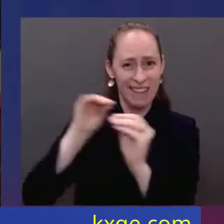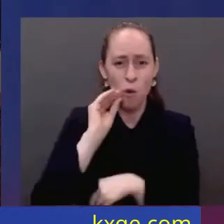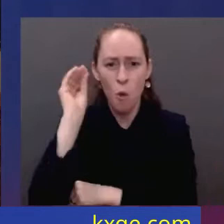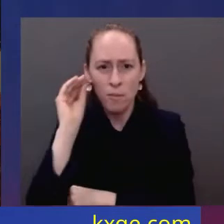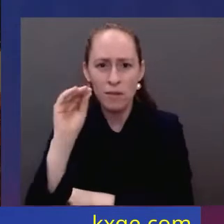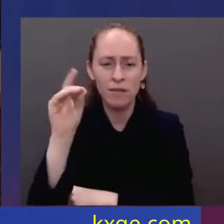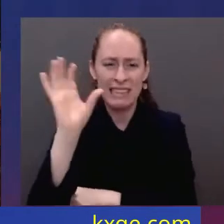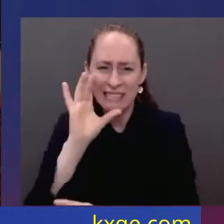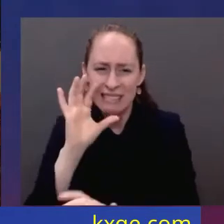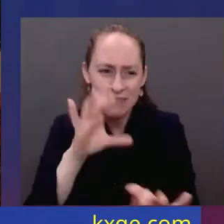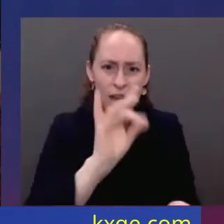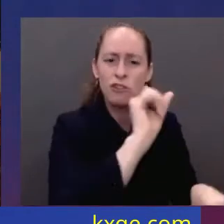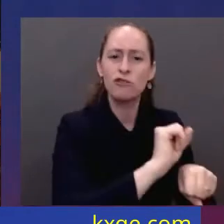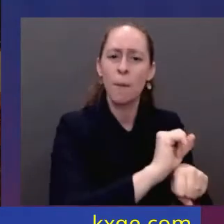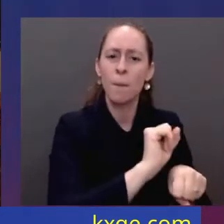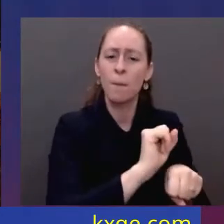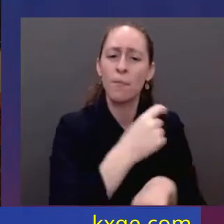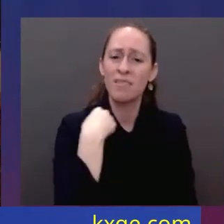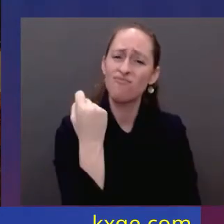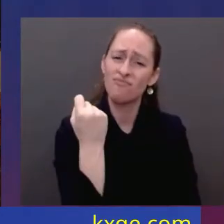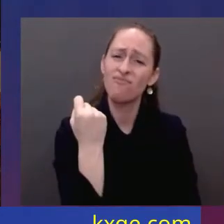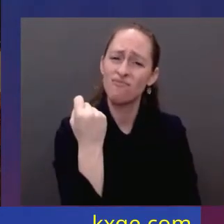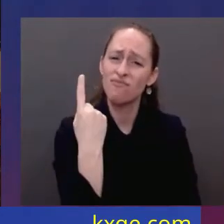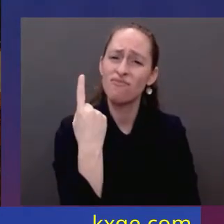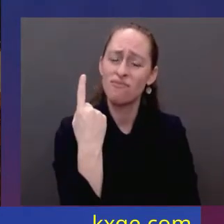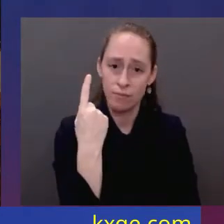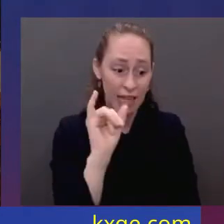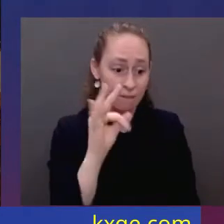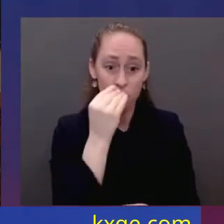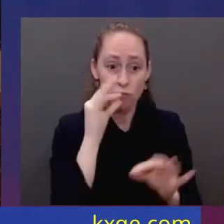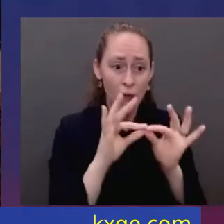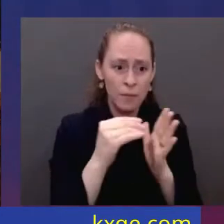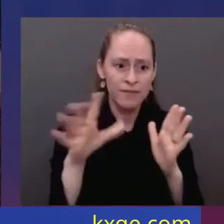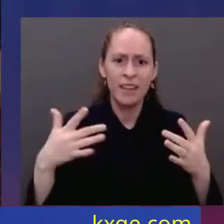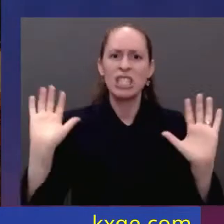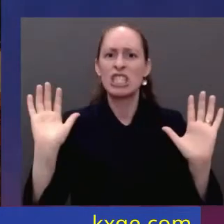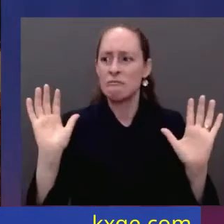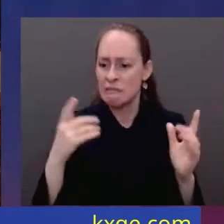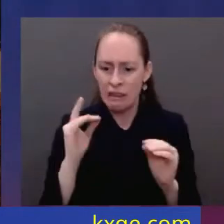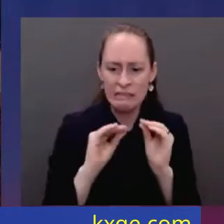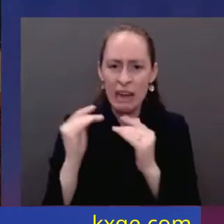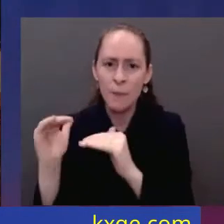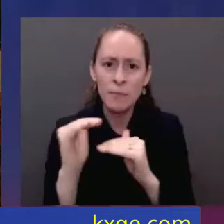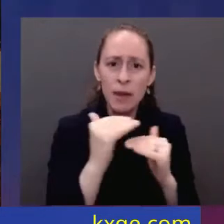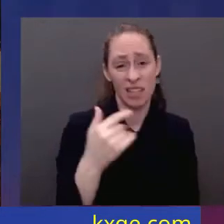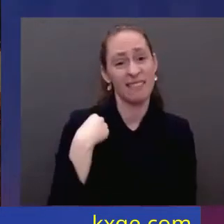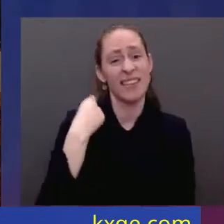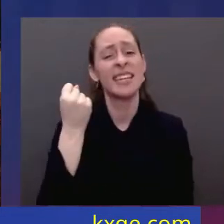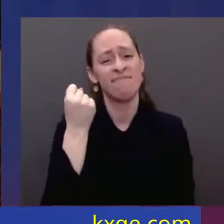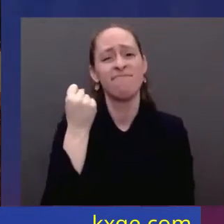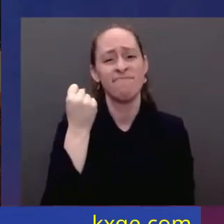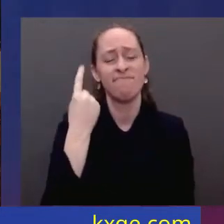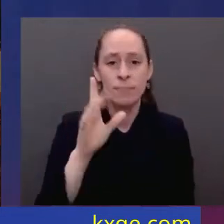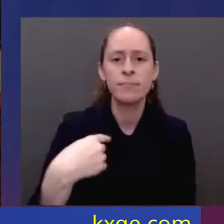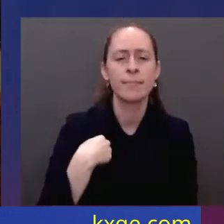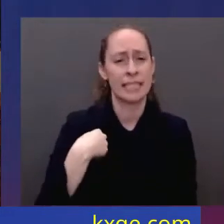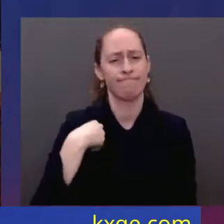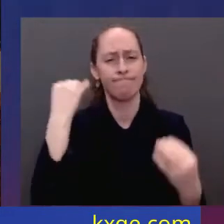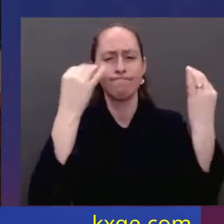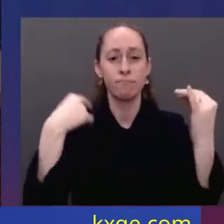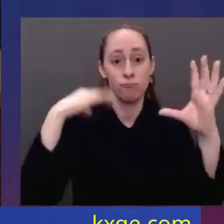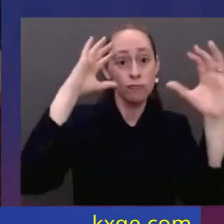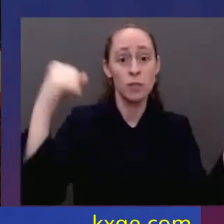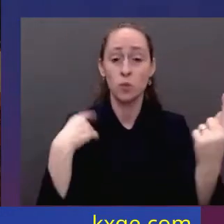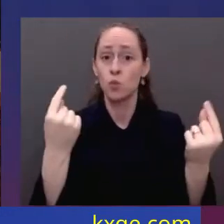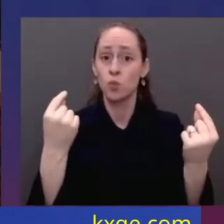when the price of food went up, it was felt throughout the family. It had an impact. That's when one of the first things I did as president was fight to pass the American Rescue Plan. Because people were hurting,